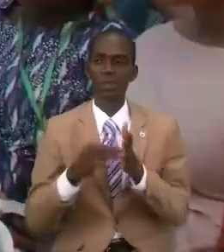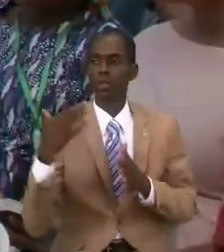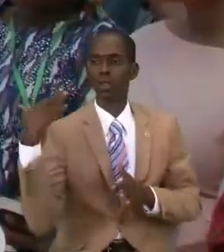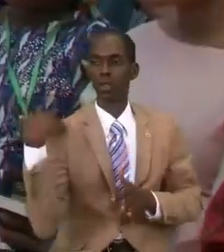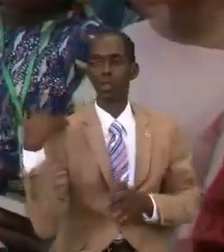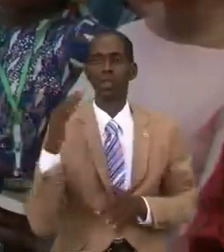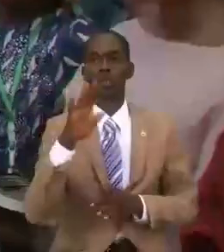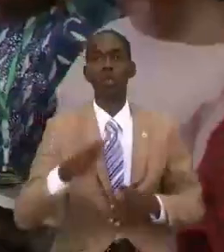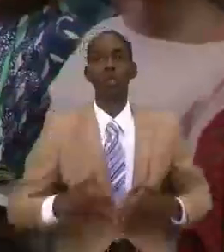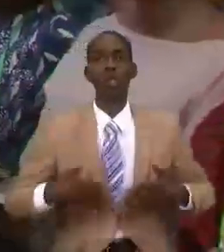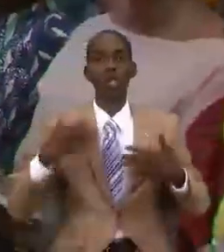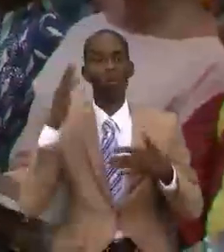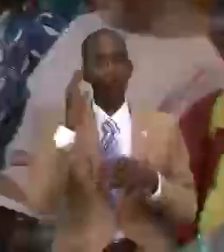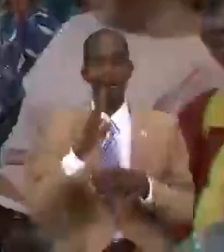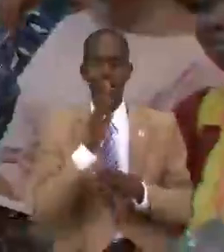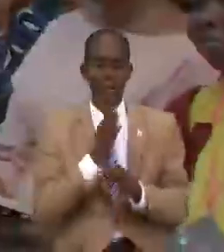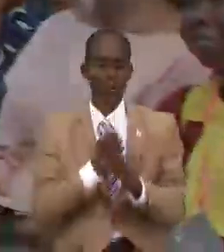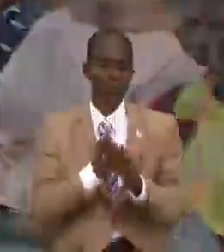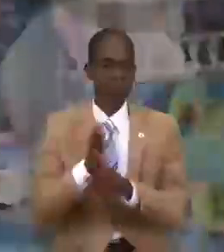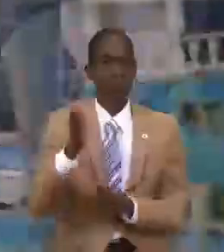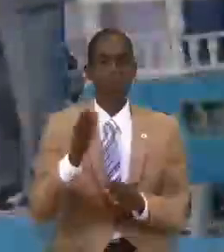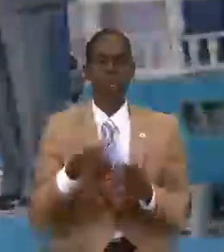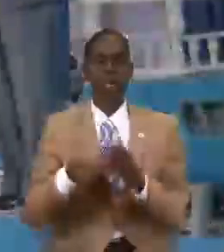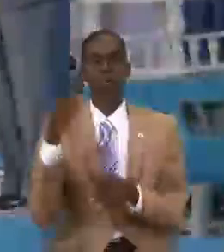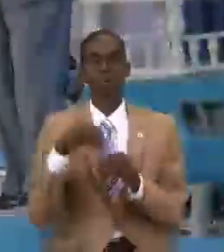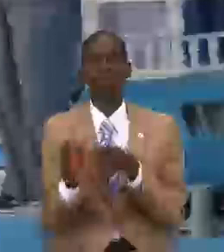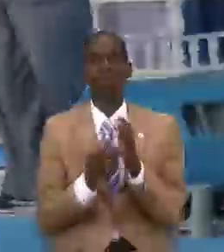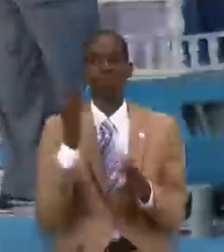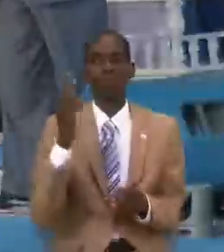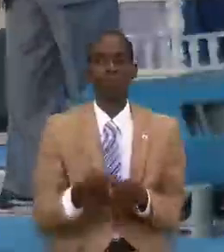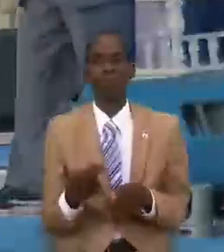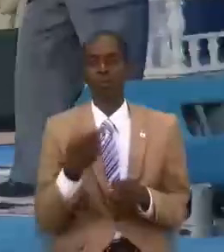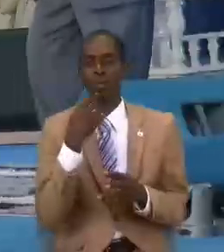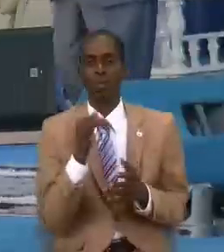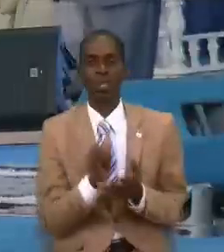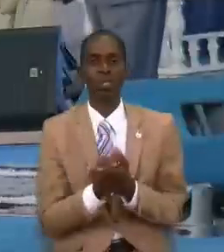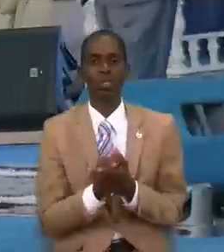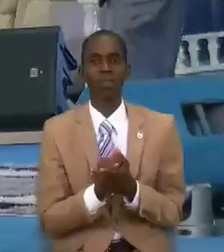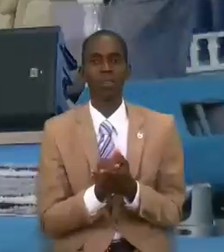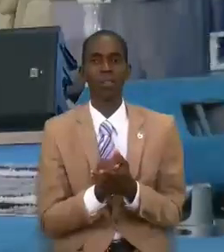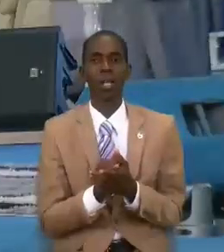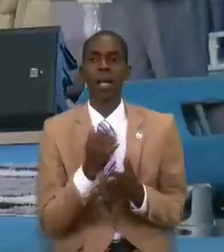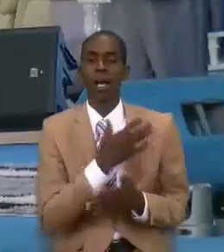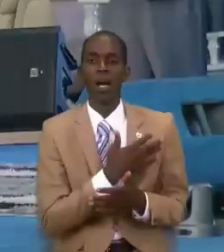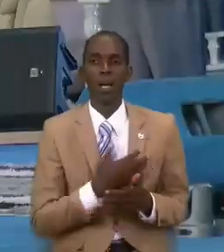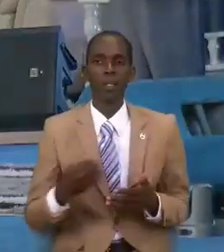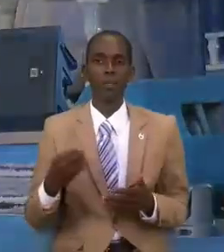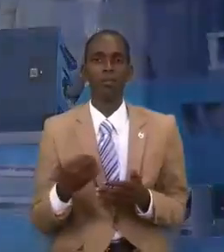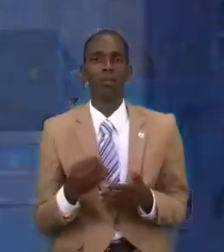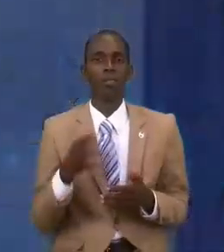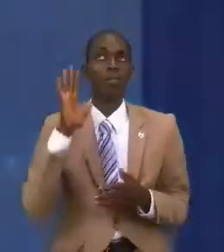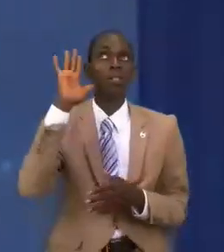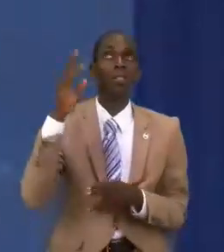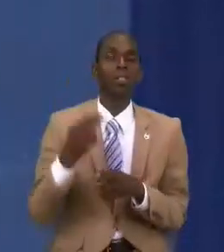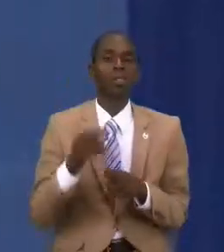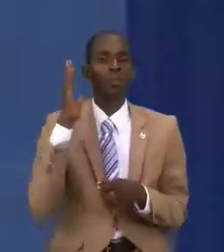name. And then he tells us, it says, and his name shall be called Wonderful. That wonder you'll experience